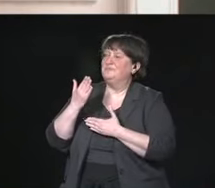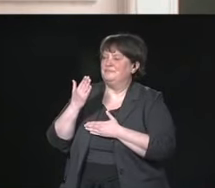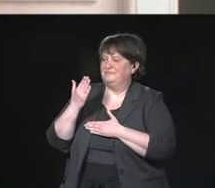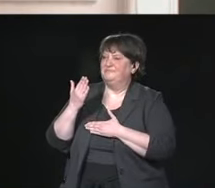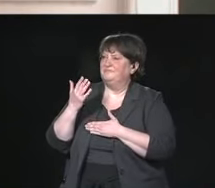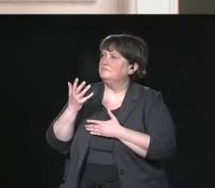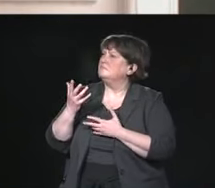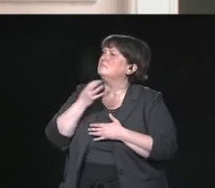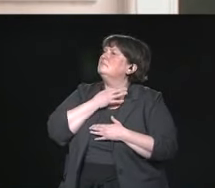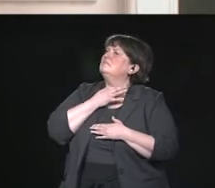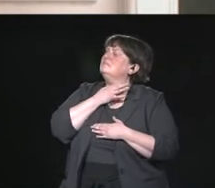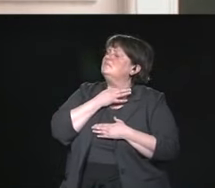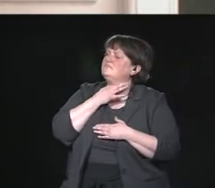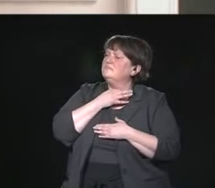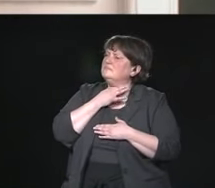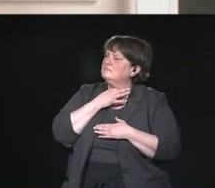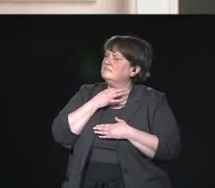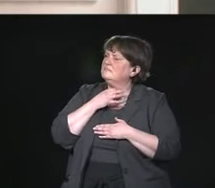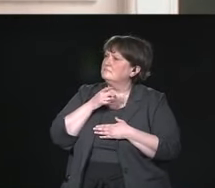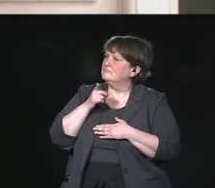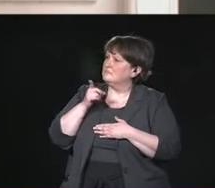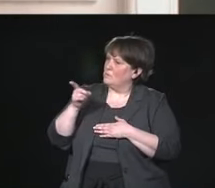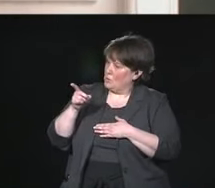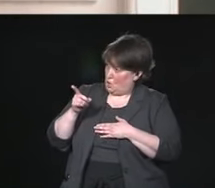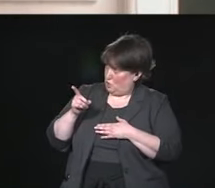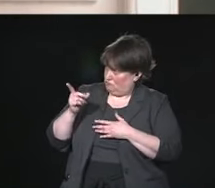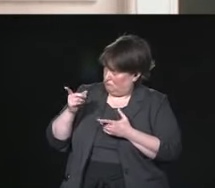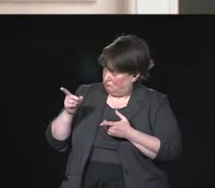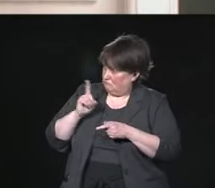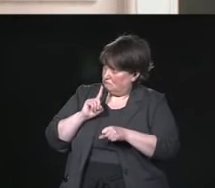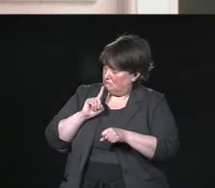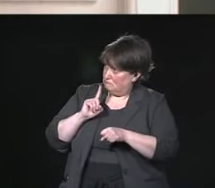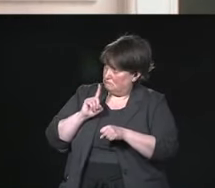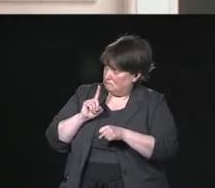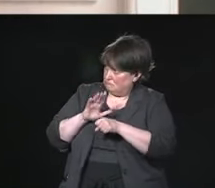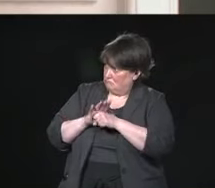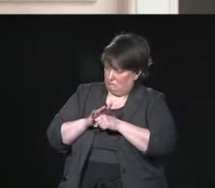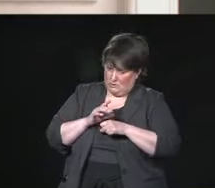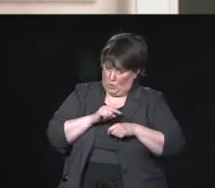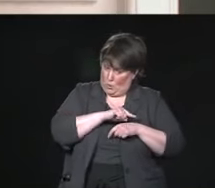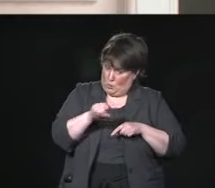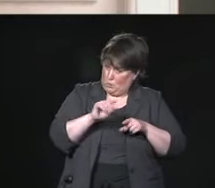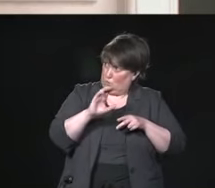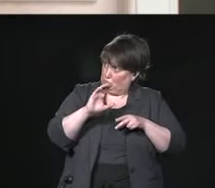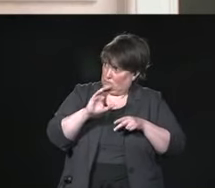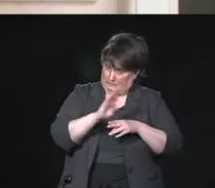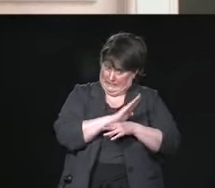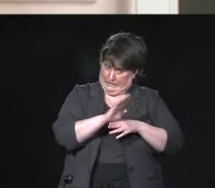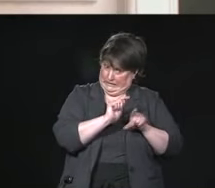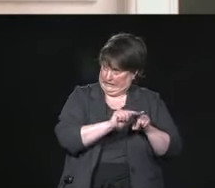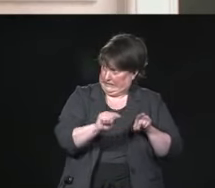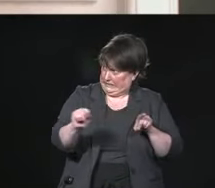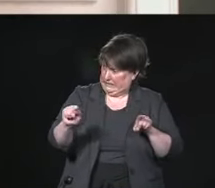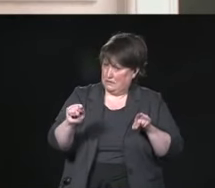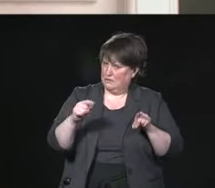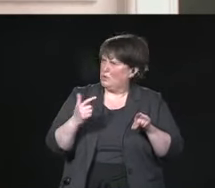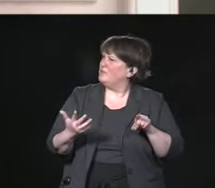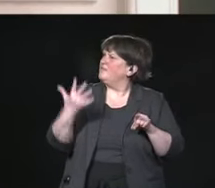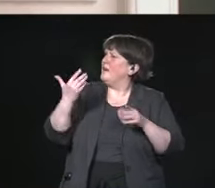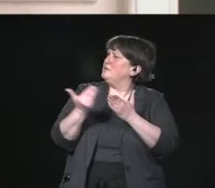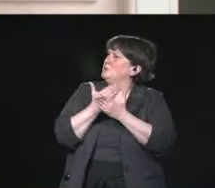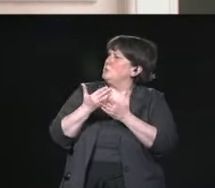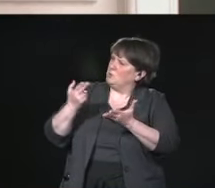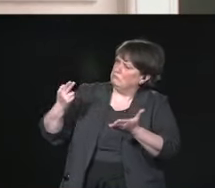like to know what kind of insurances you've had on the part of companies, the new 5 ones that you've